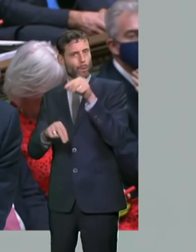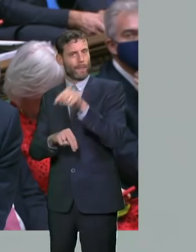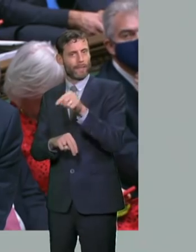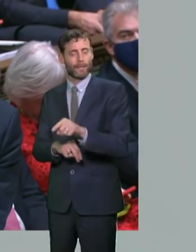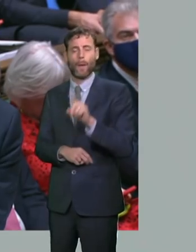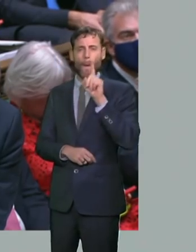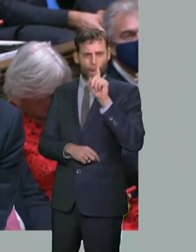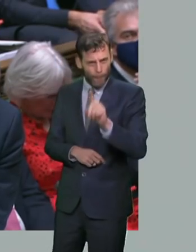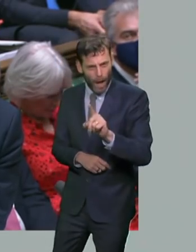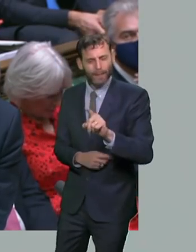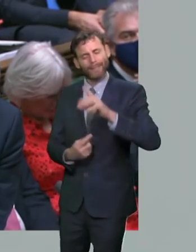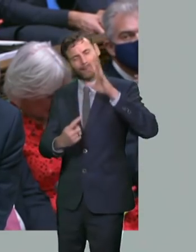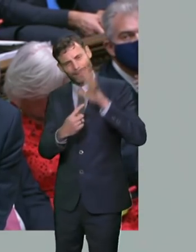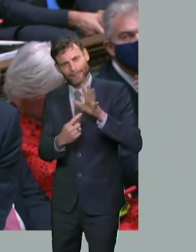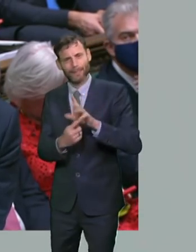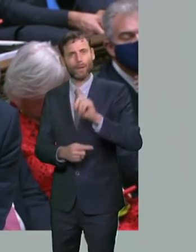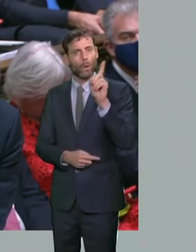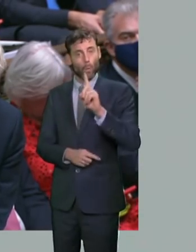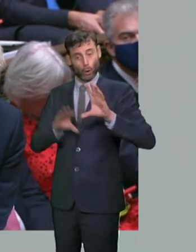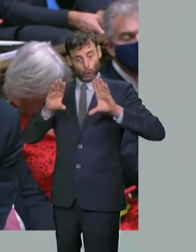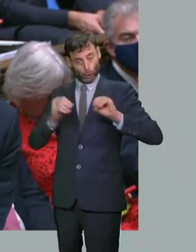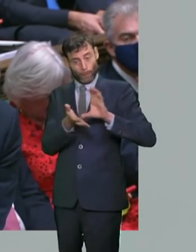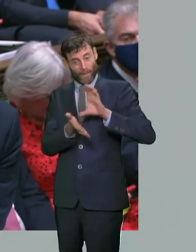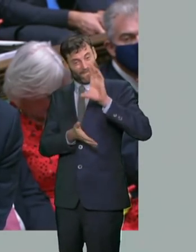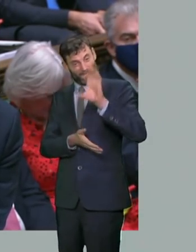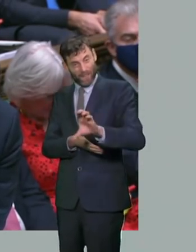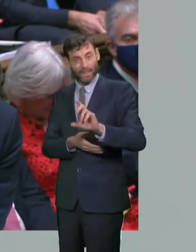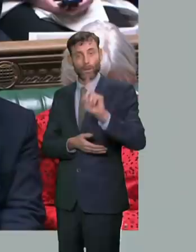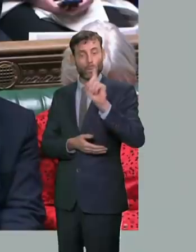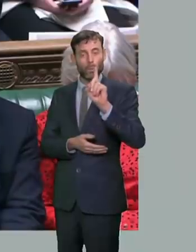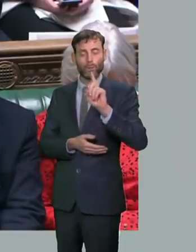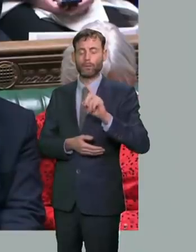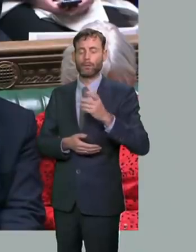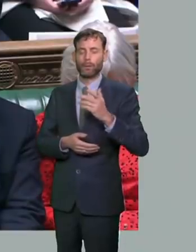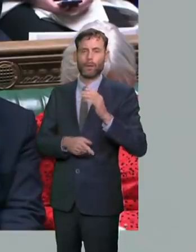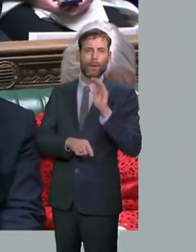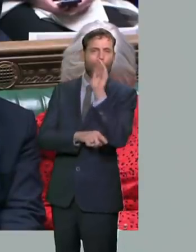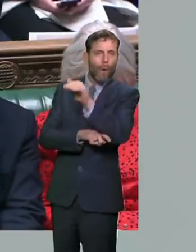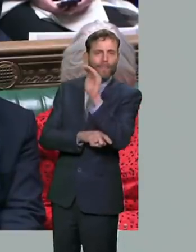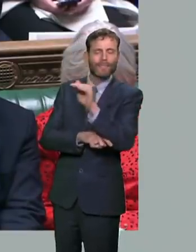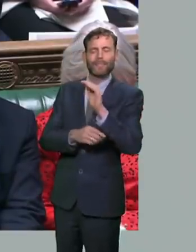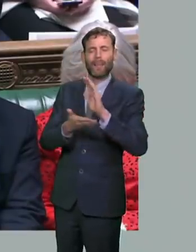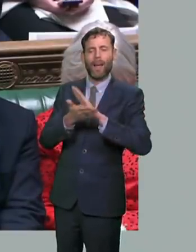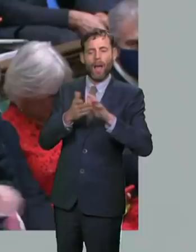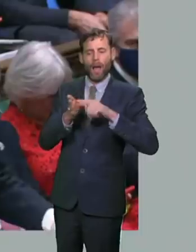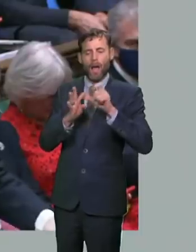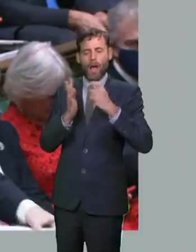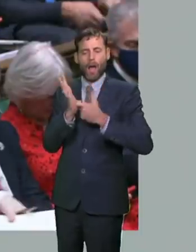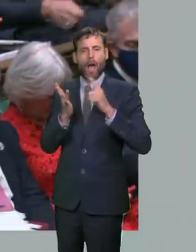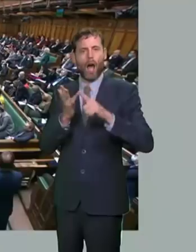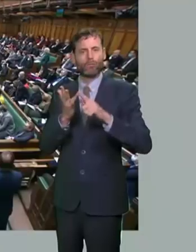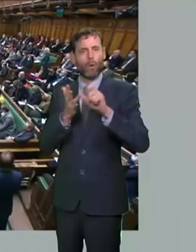in this, Mr. Speaker, is stopped the financing of overseas hydrocarbons. And that is a fantastic thing which the whole world